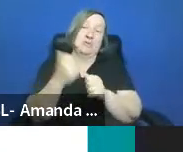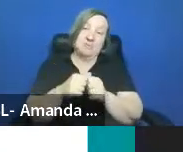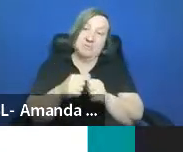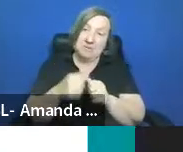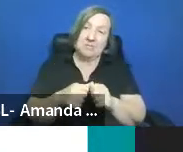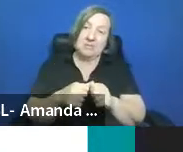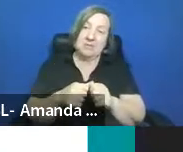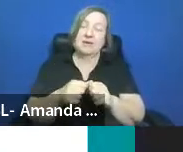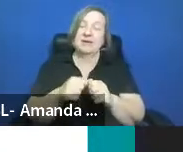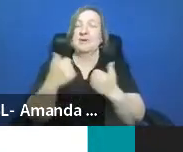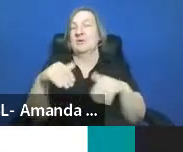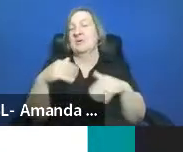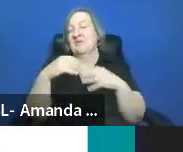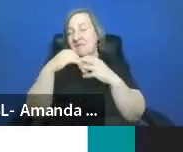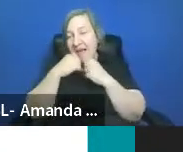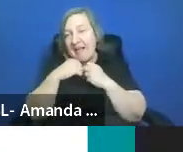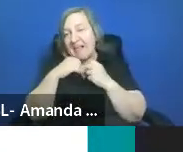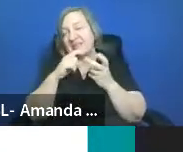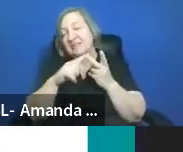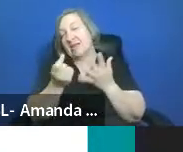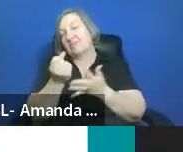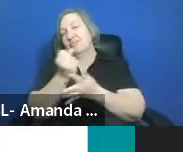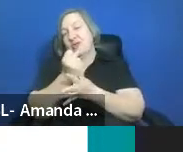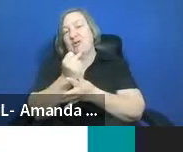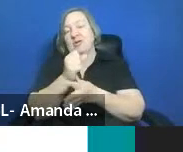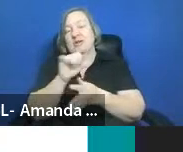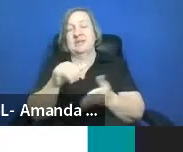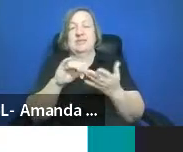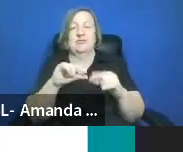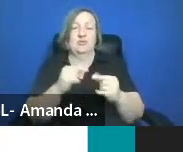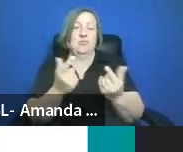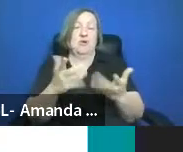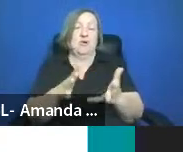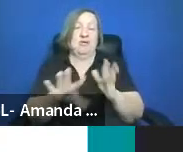ourselves of the values and priorities that this group has already identified.